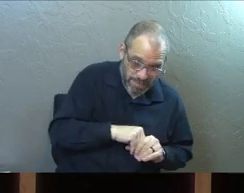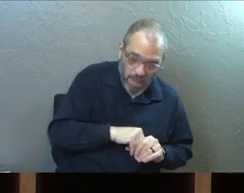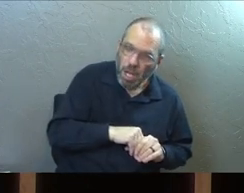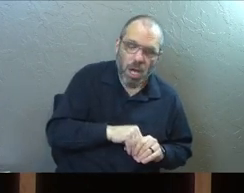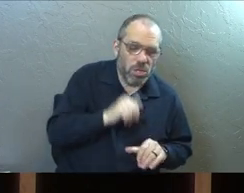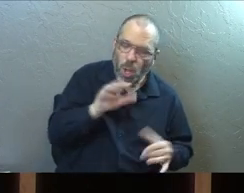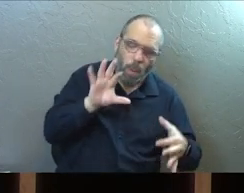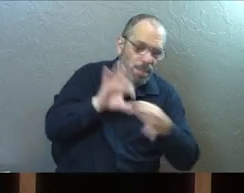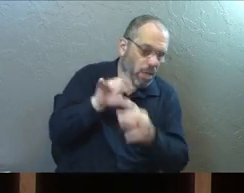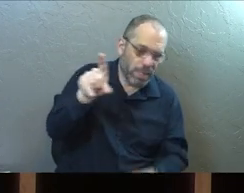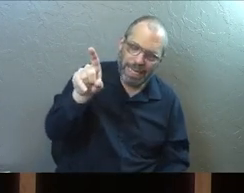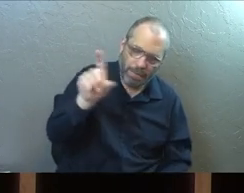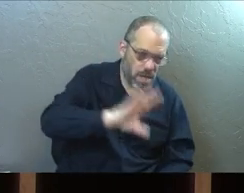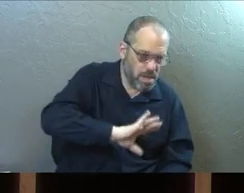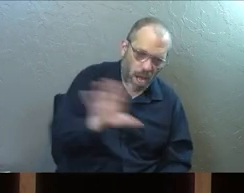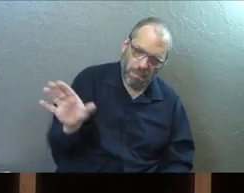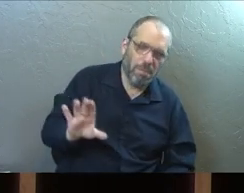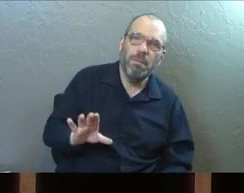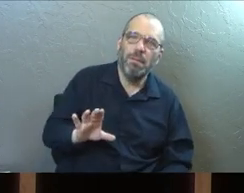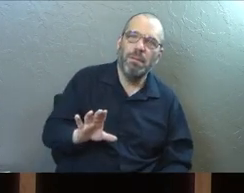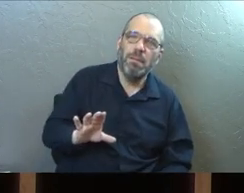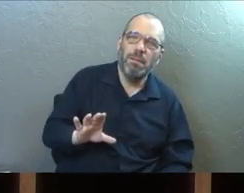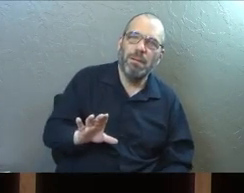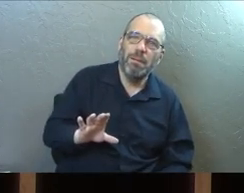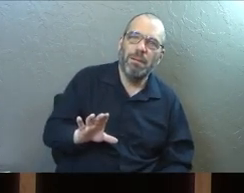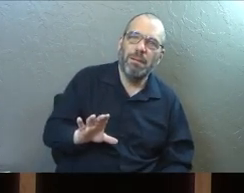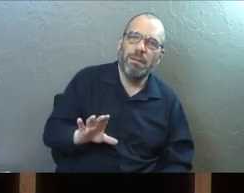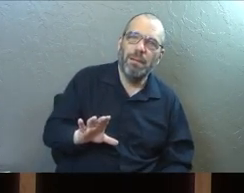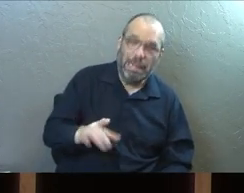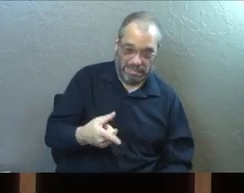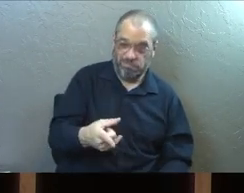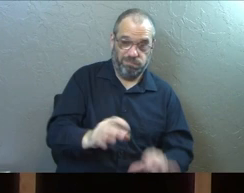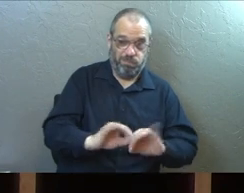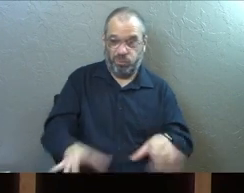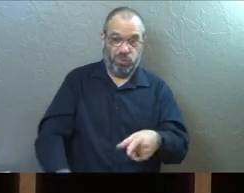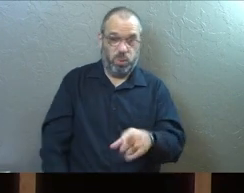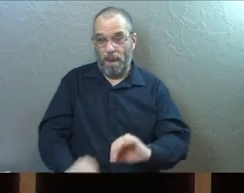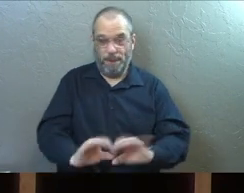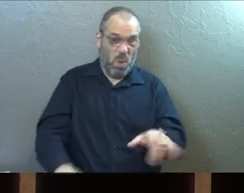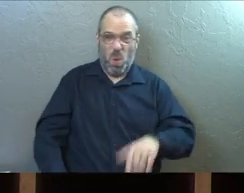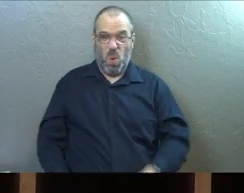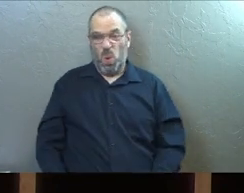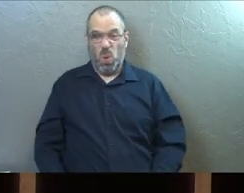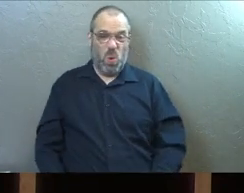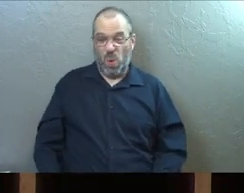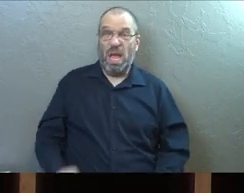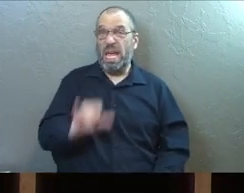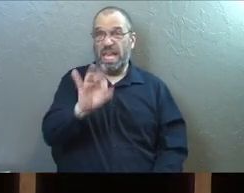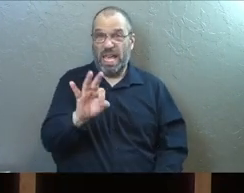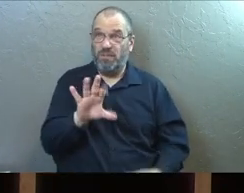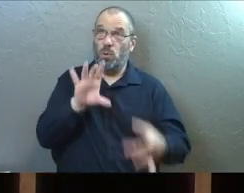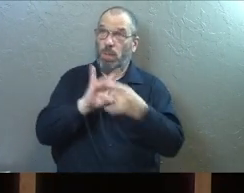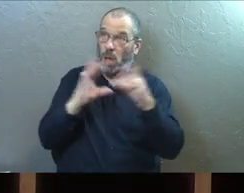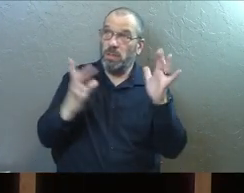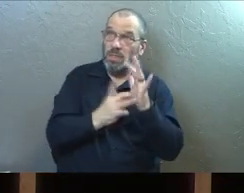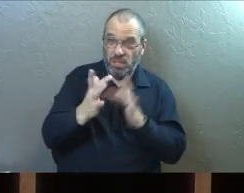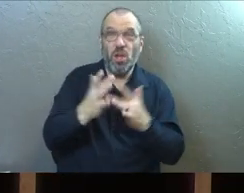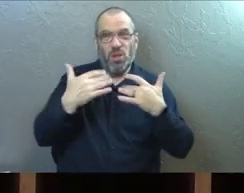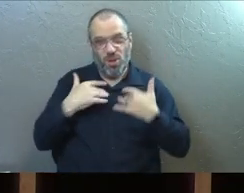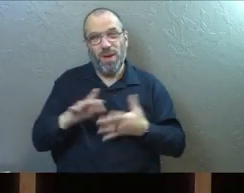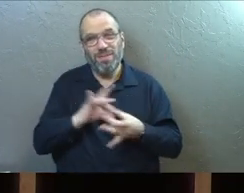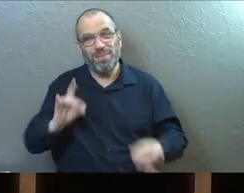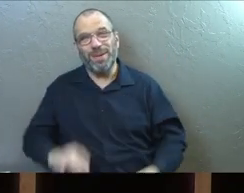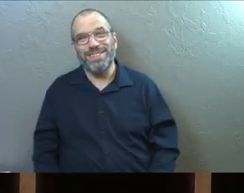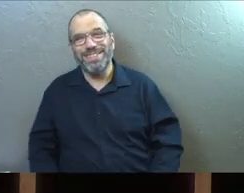do not belong to him at all. So he just makes it clear. He's like, if you belong to Jesus, you have